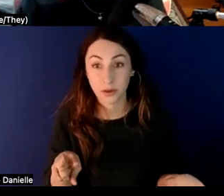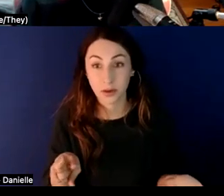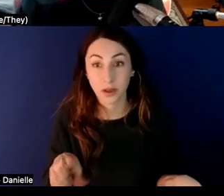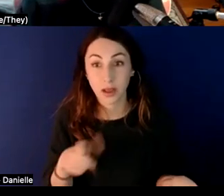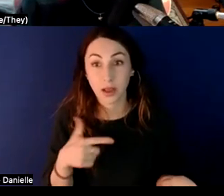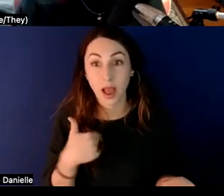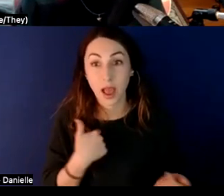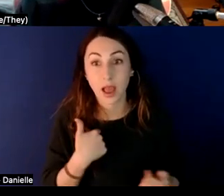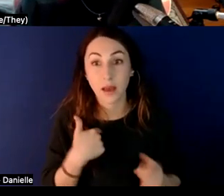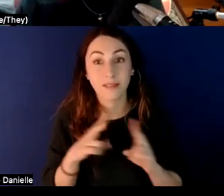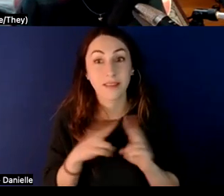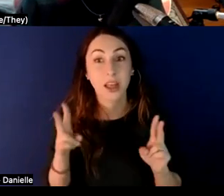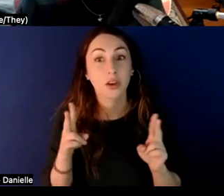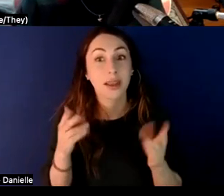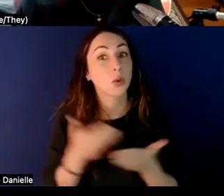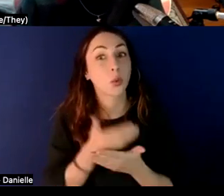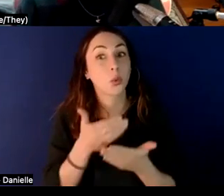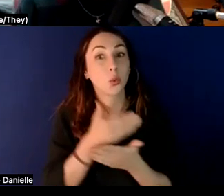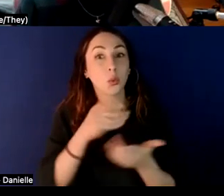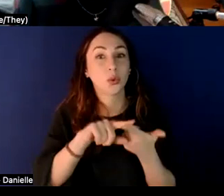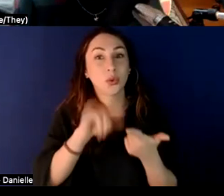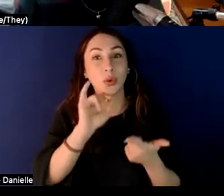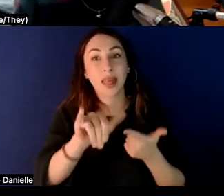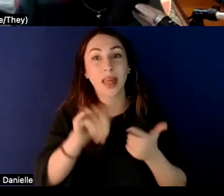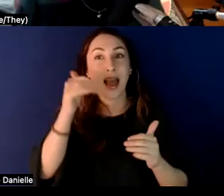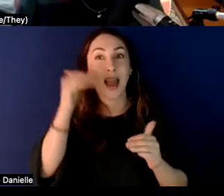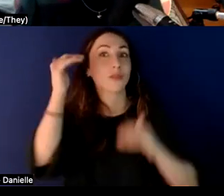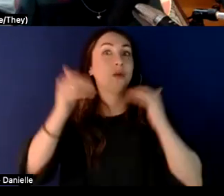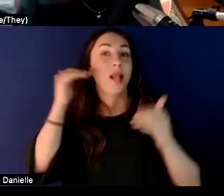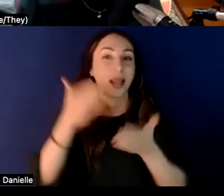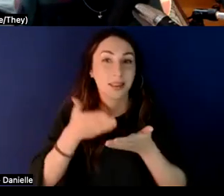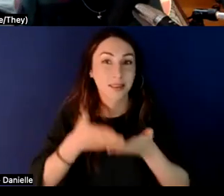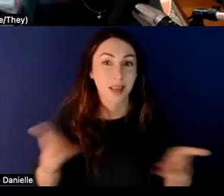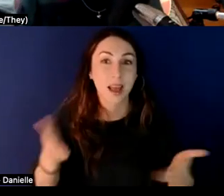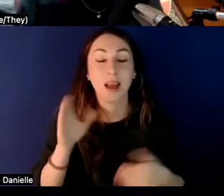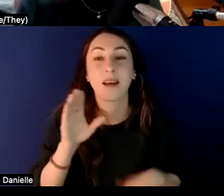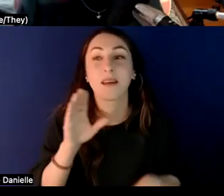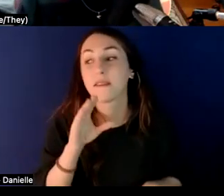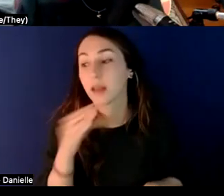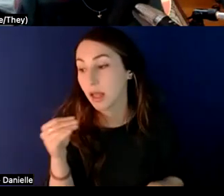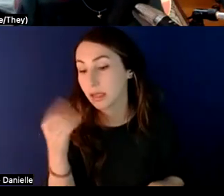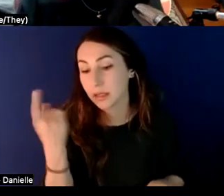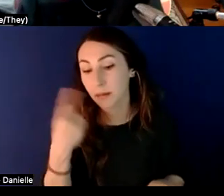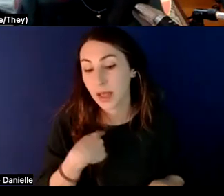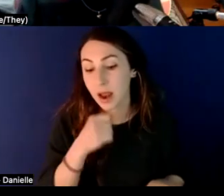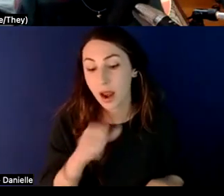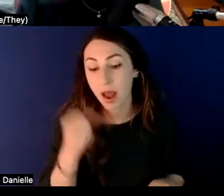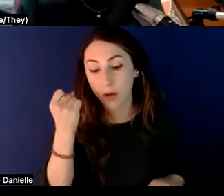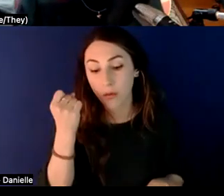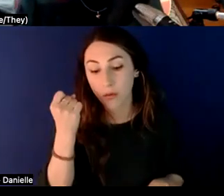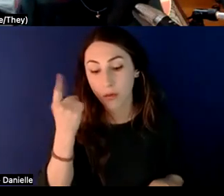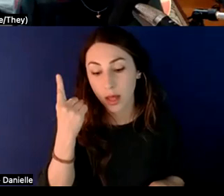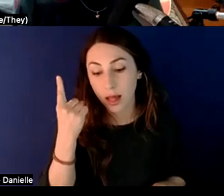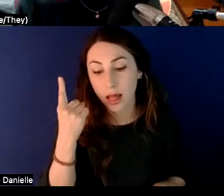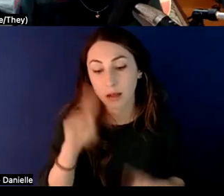very new to this adult stuff. And I think something that I didn't realize